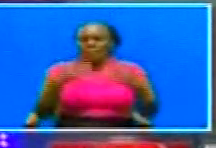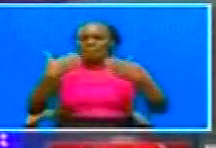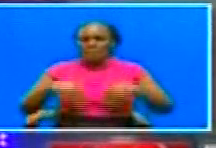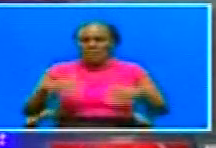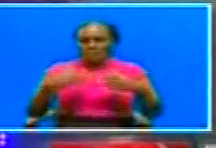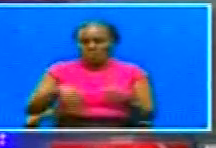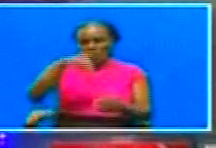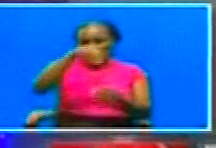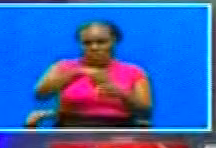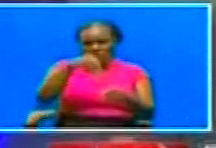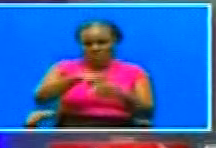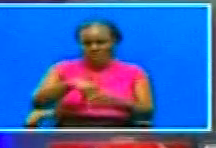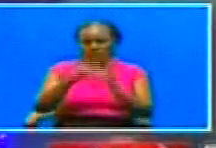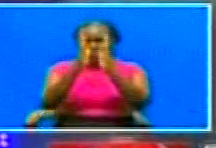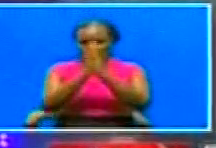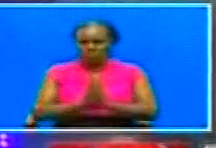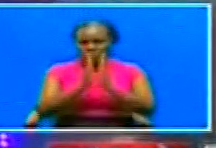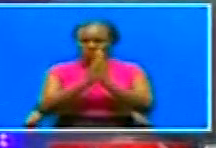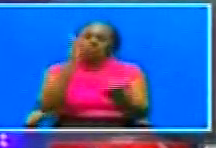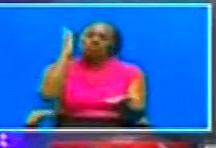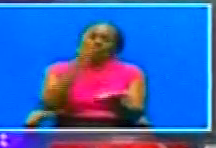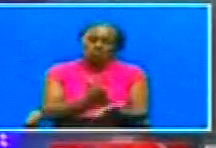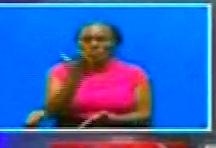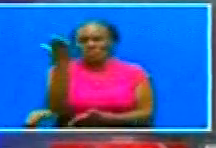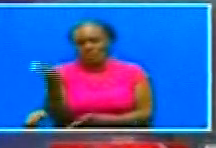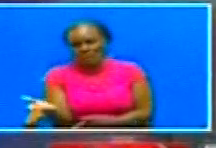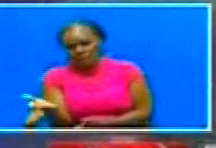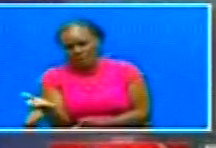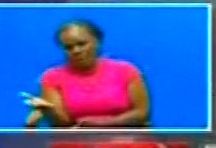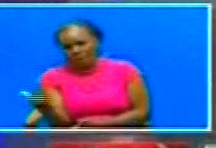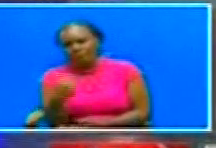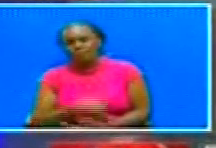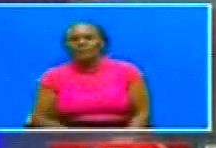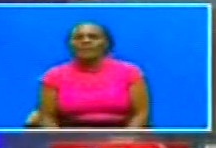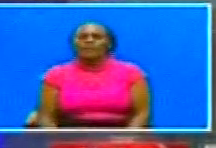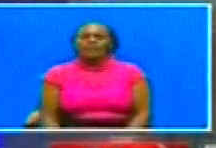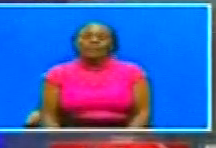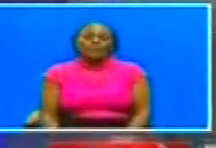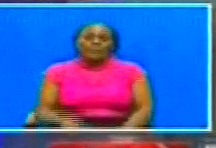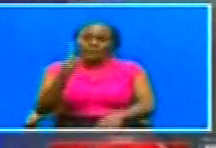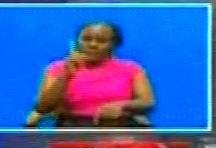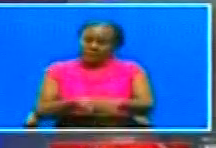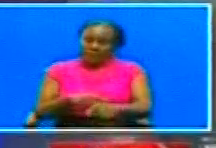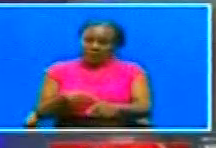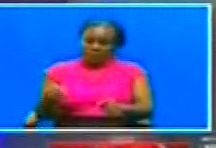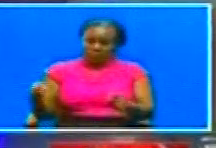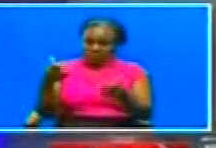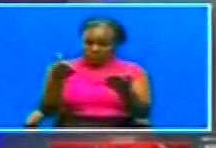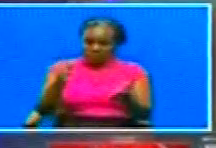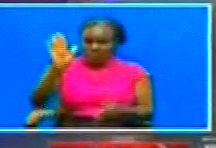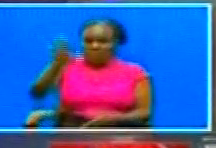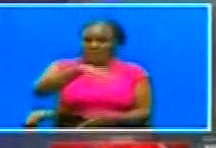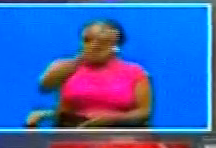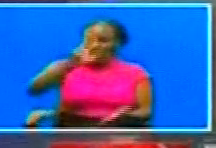people within the religious fraternity. It is true, it is there. So when you get to this point where Parliament has failed